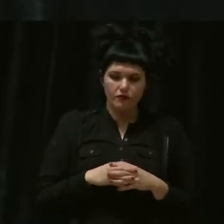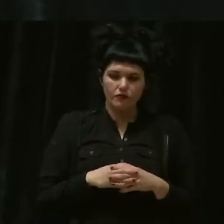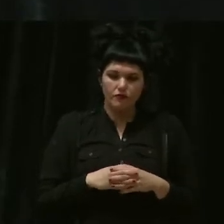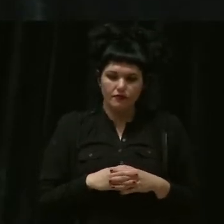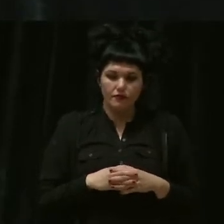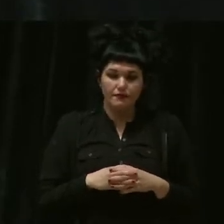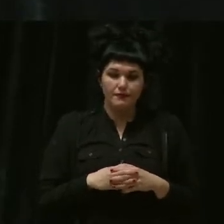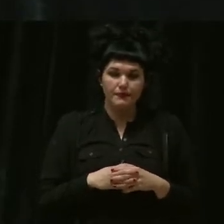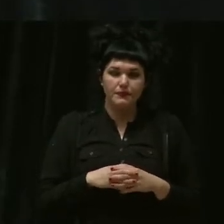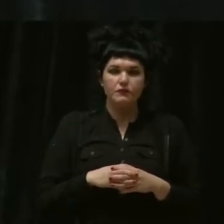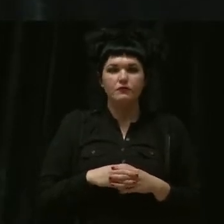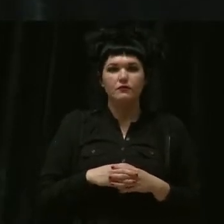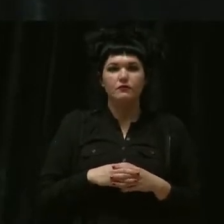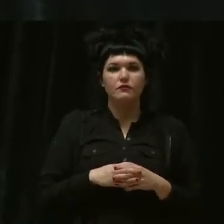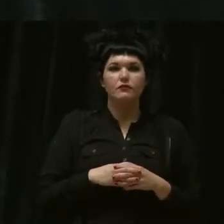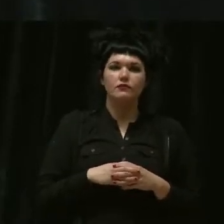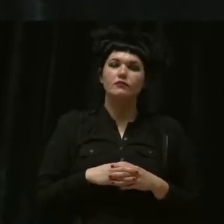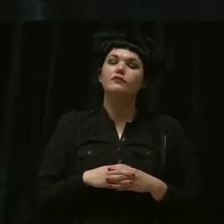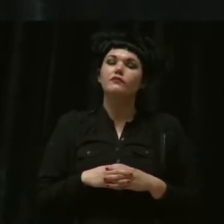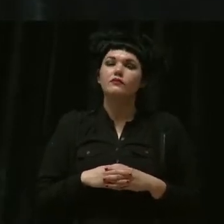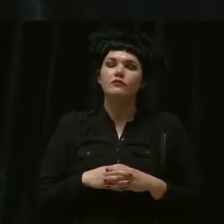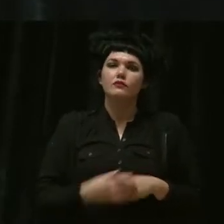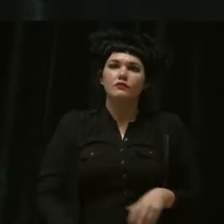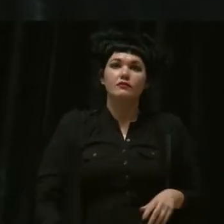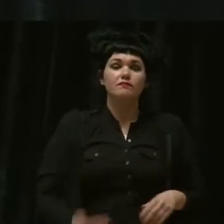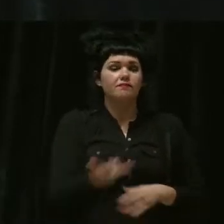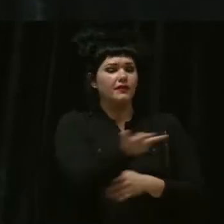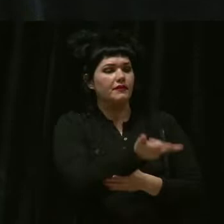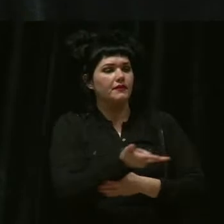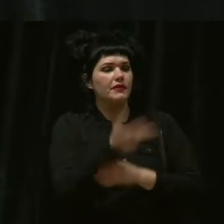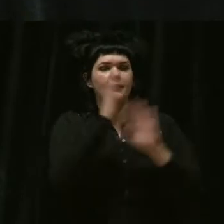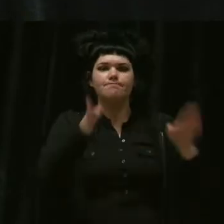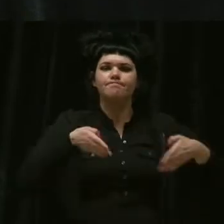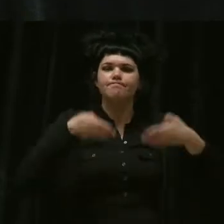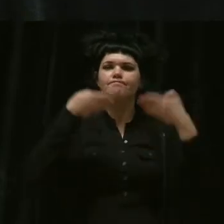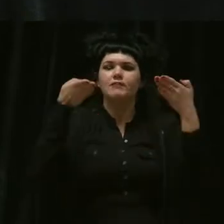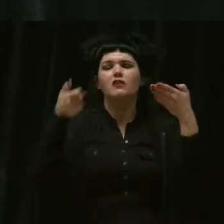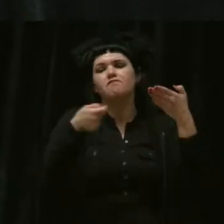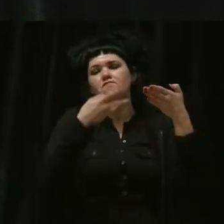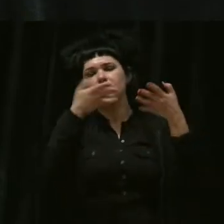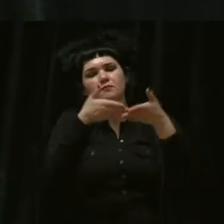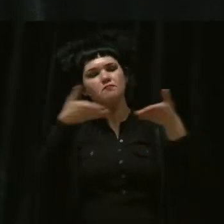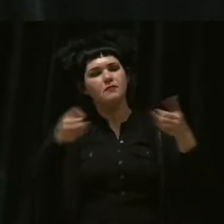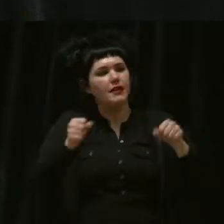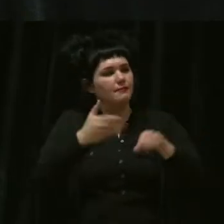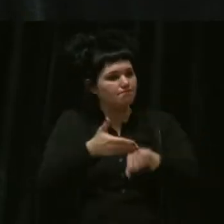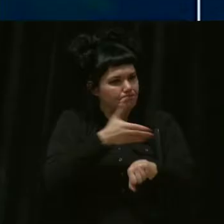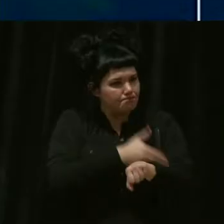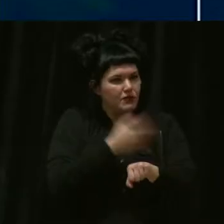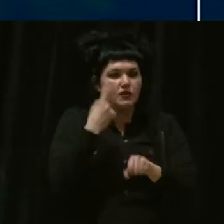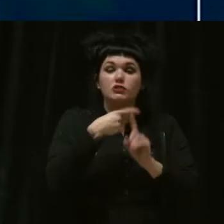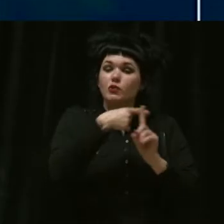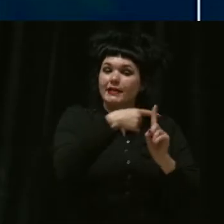They put forth a few recommendations with regards to the strengths of the program.